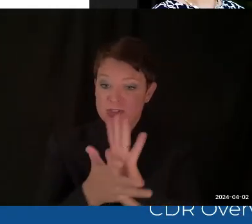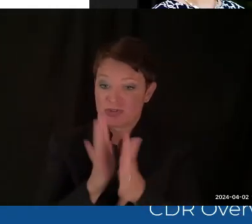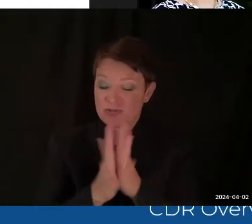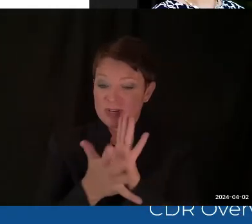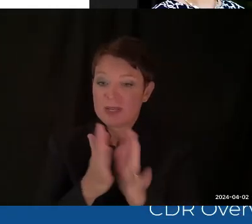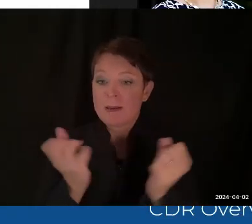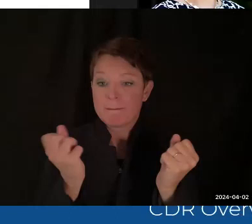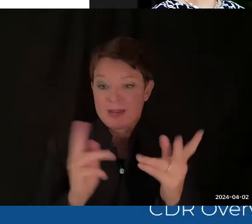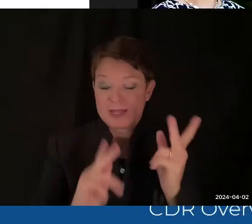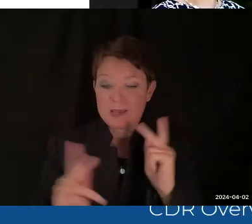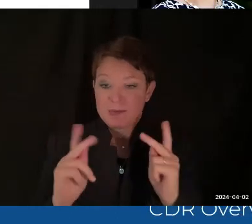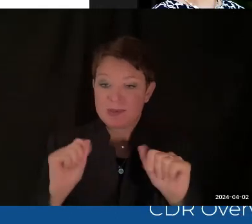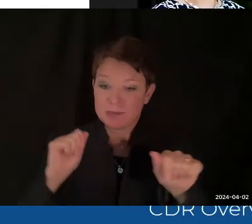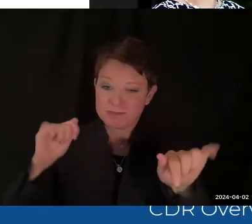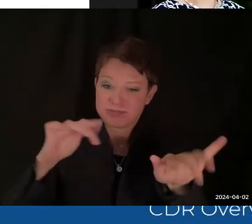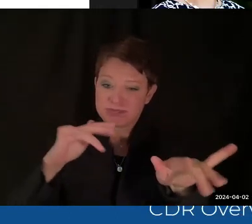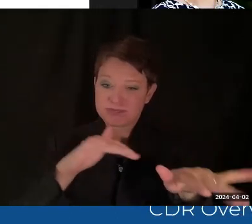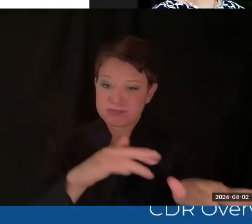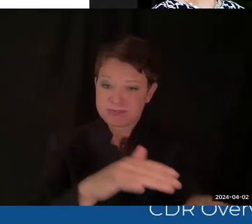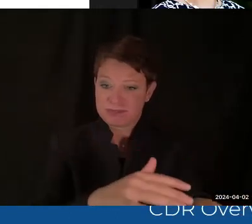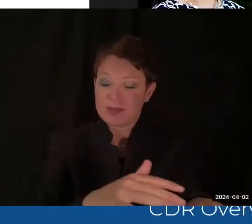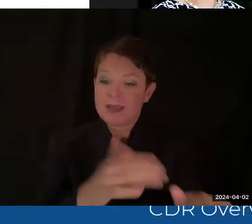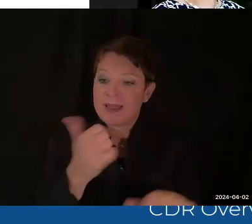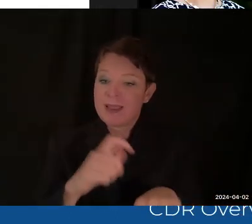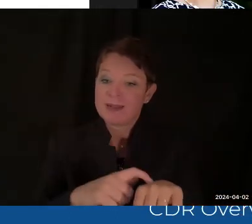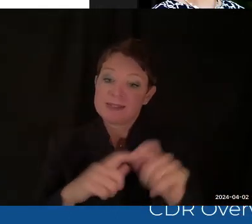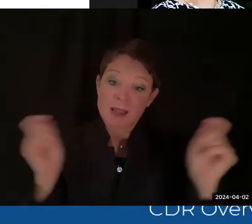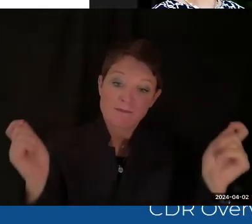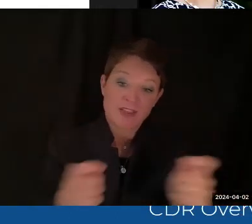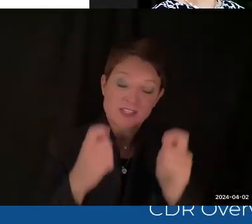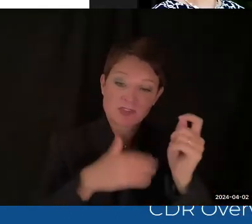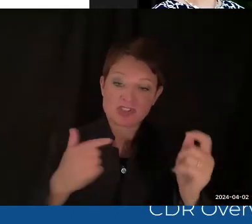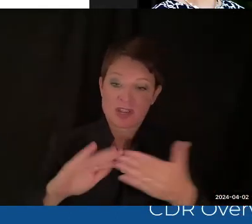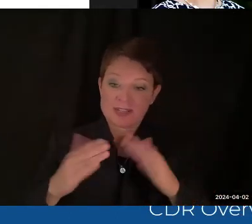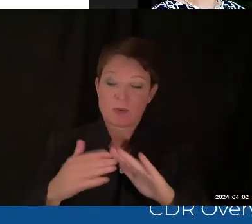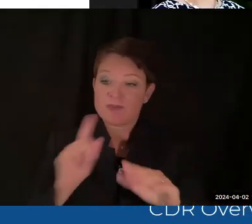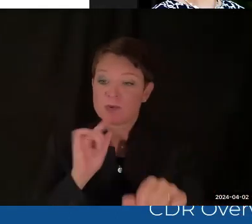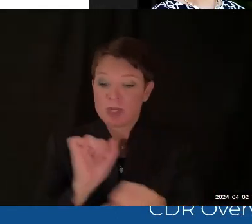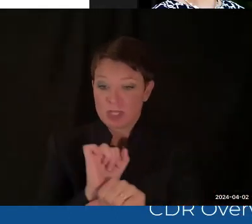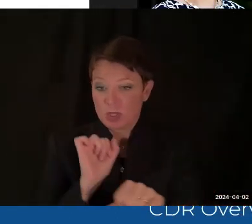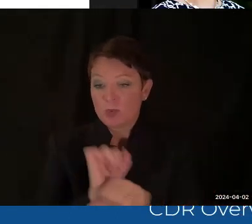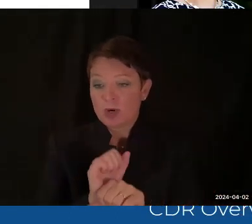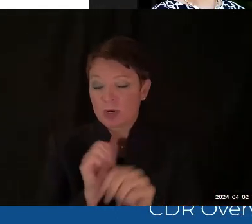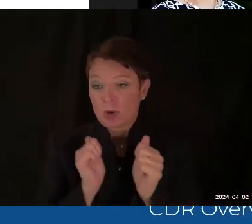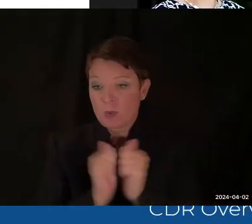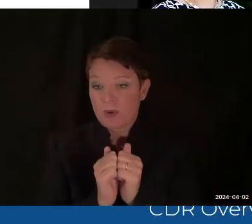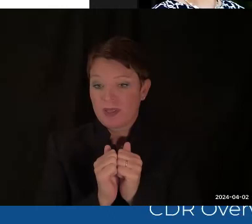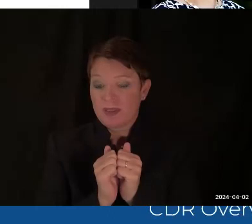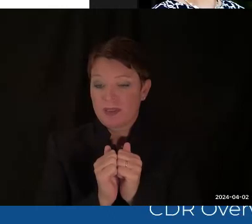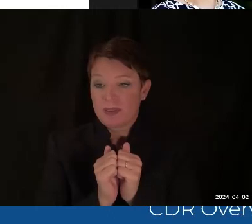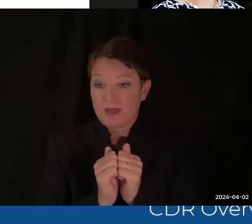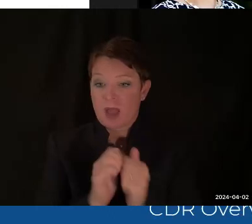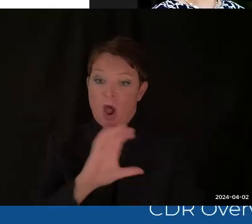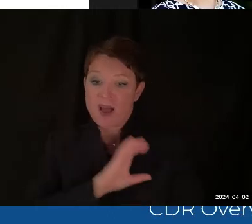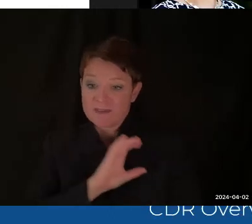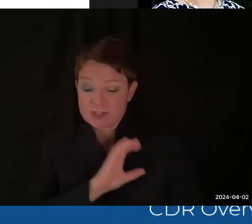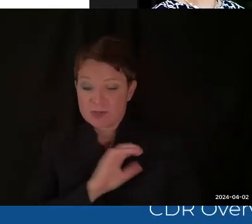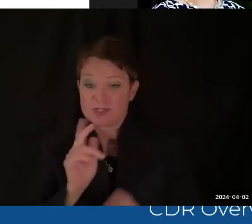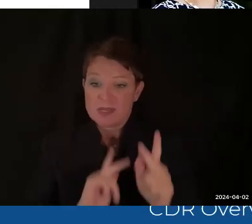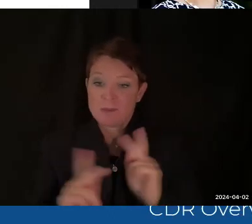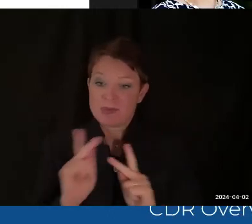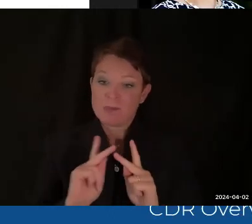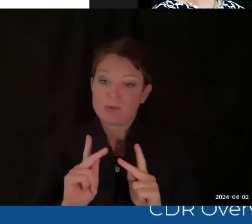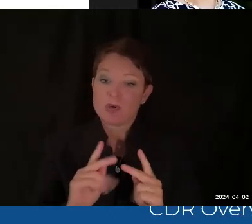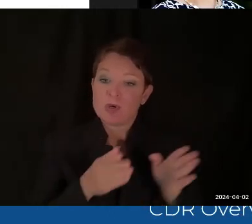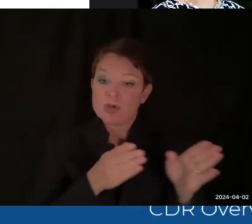folks. Anytime that there's a festival in Chinatown, we have to really work with, our officers and folks who to help close